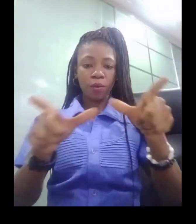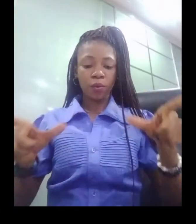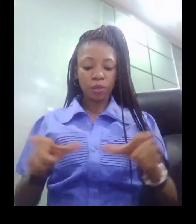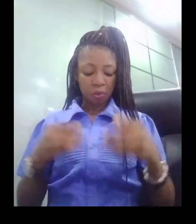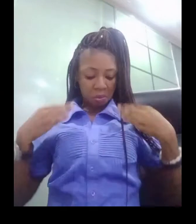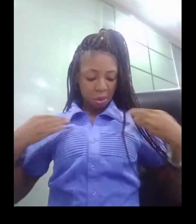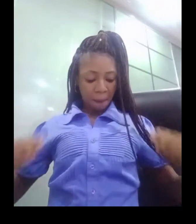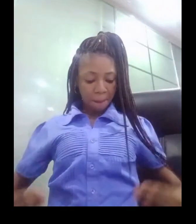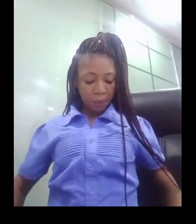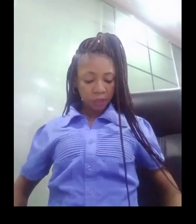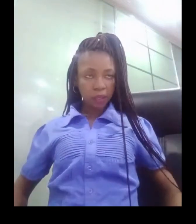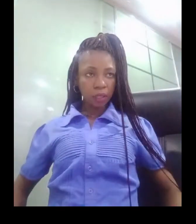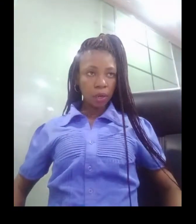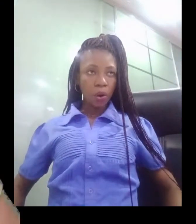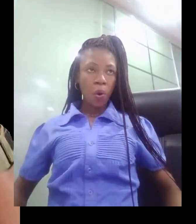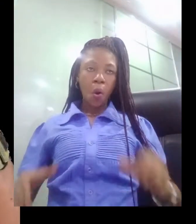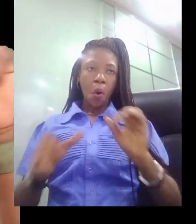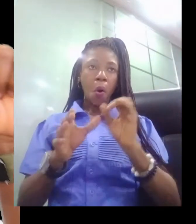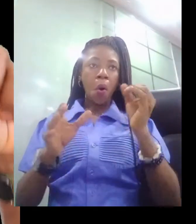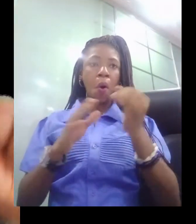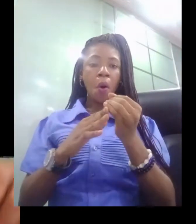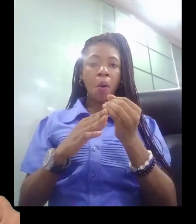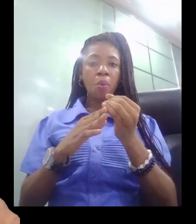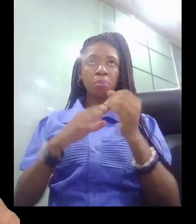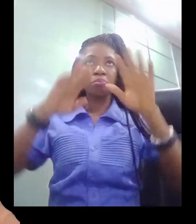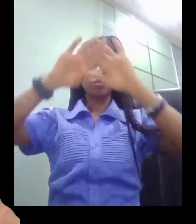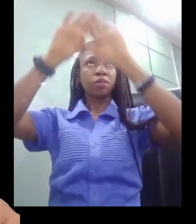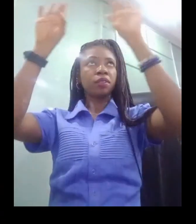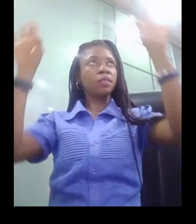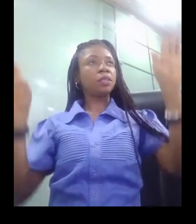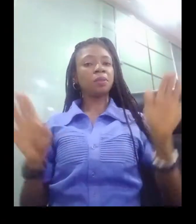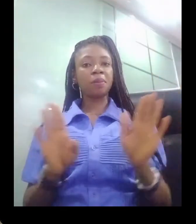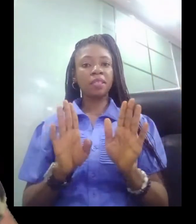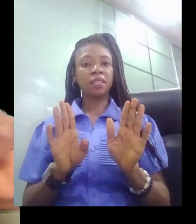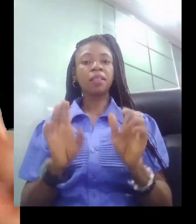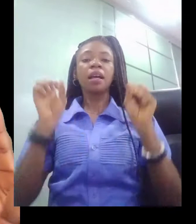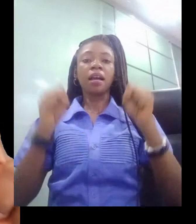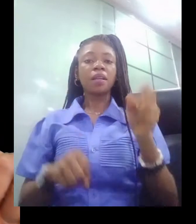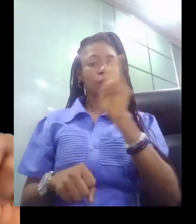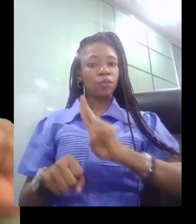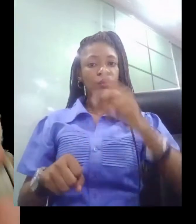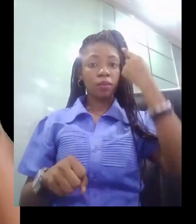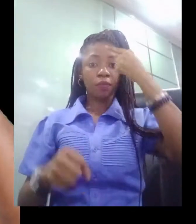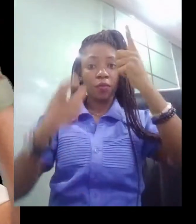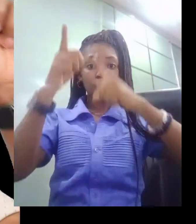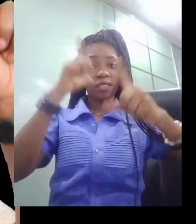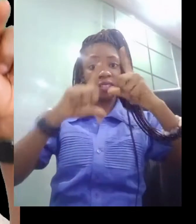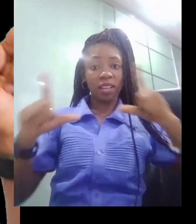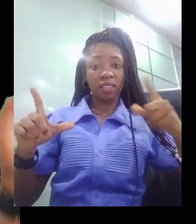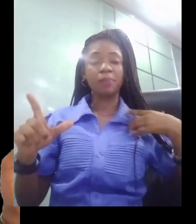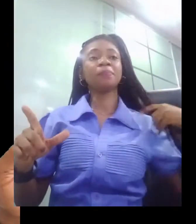of the body, or what we call the neutral space. The neutral space can be part